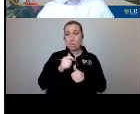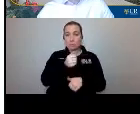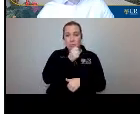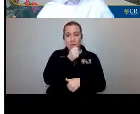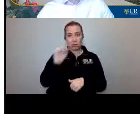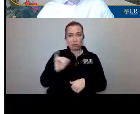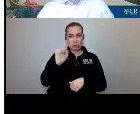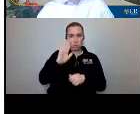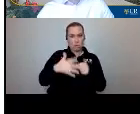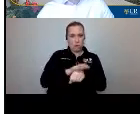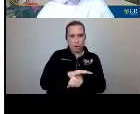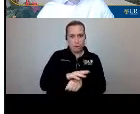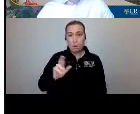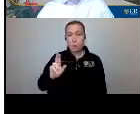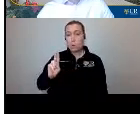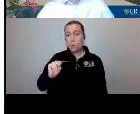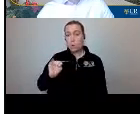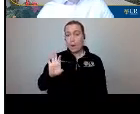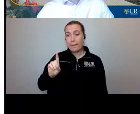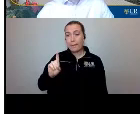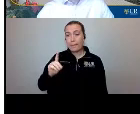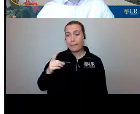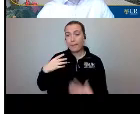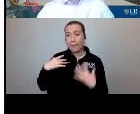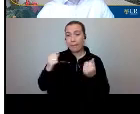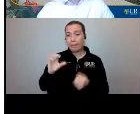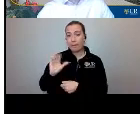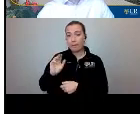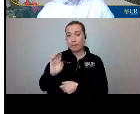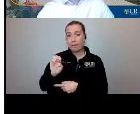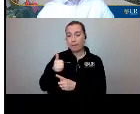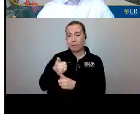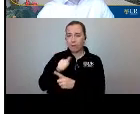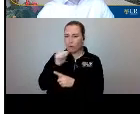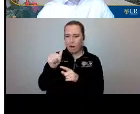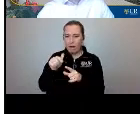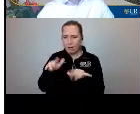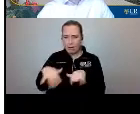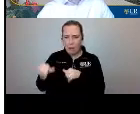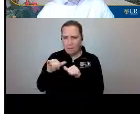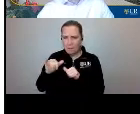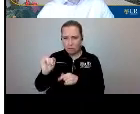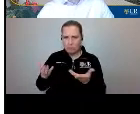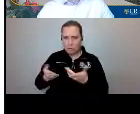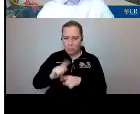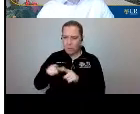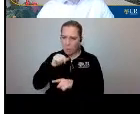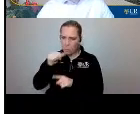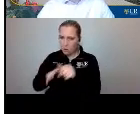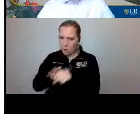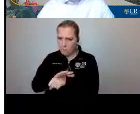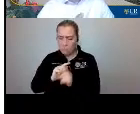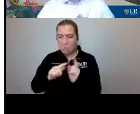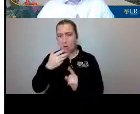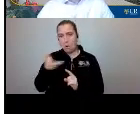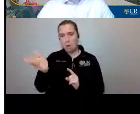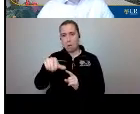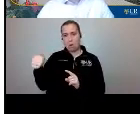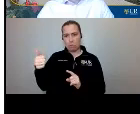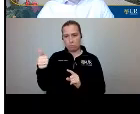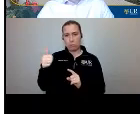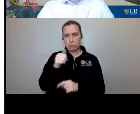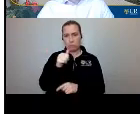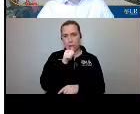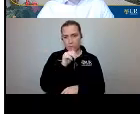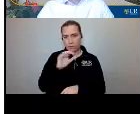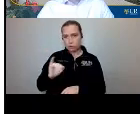United Healthcare is the one exception. It's not a common insurance in upstate New York. You can also help